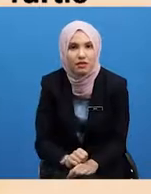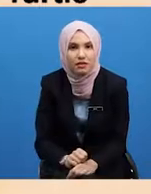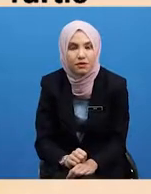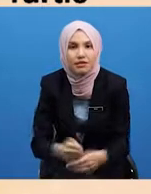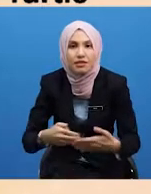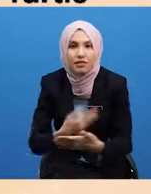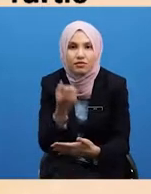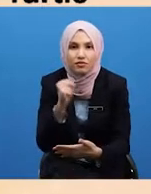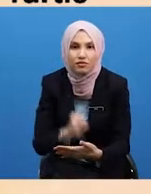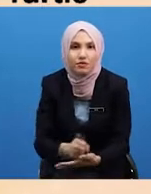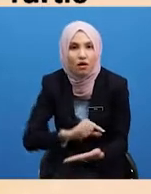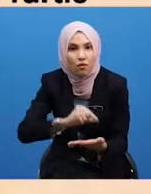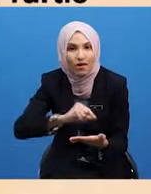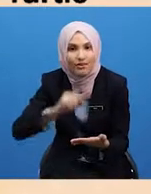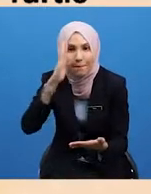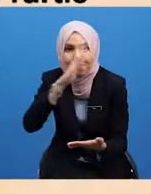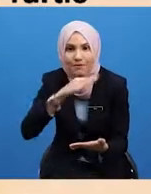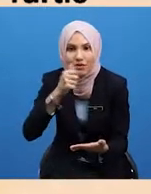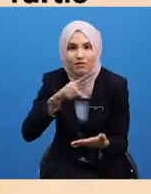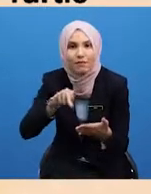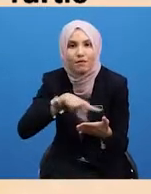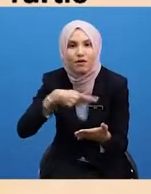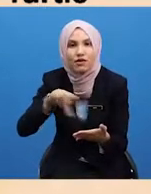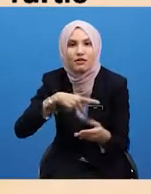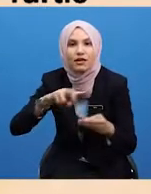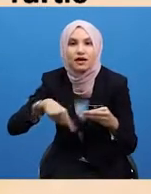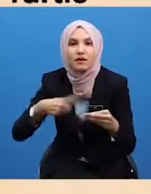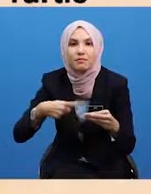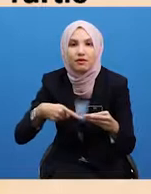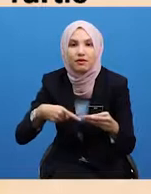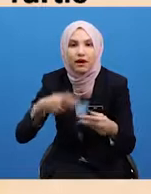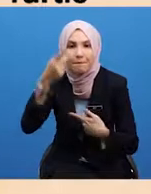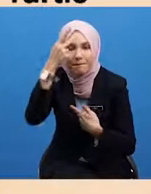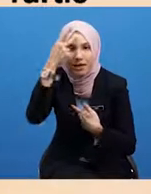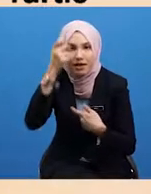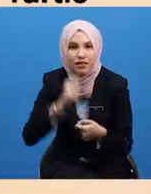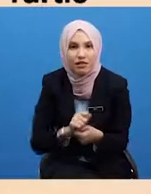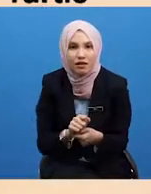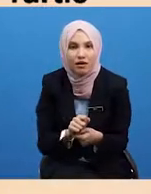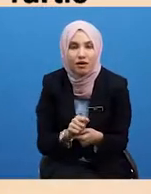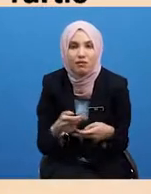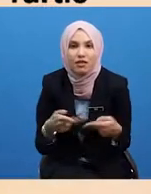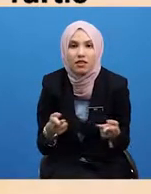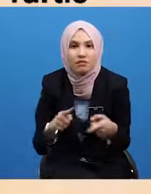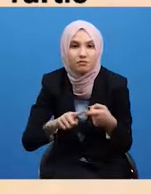news. He writes a beautiful poem about the pain of losing